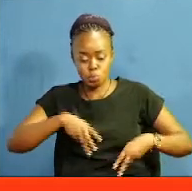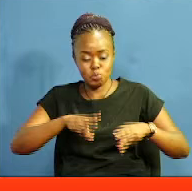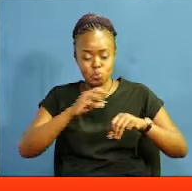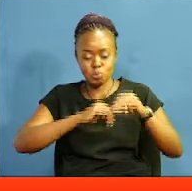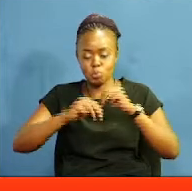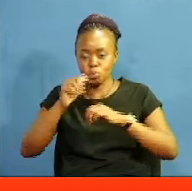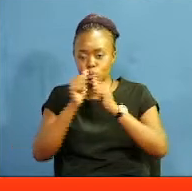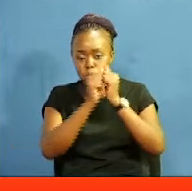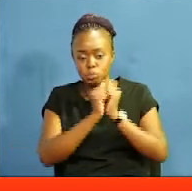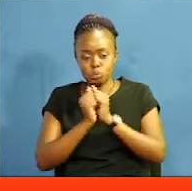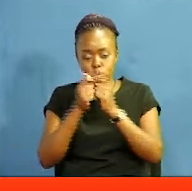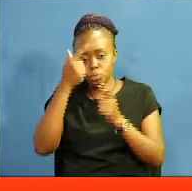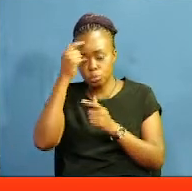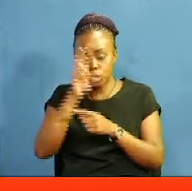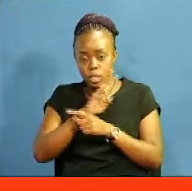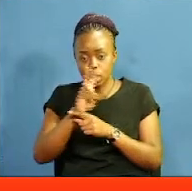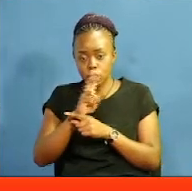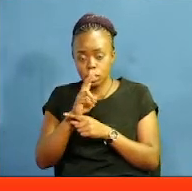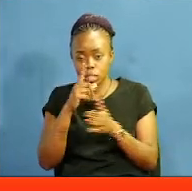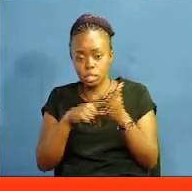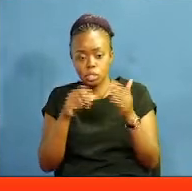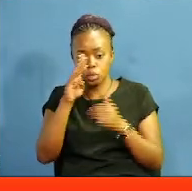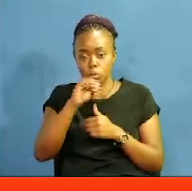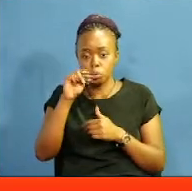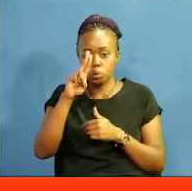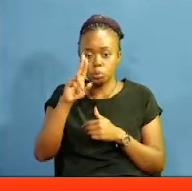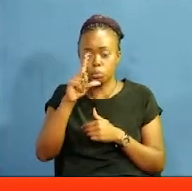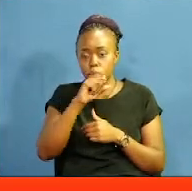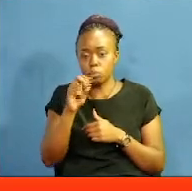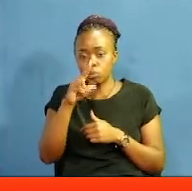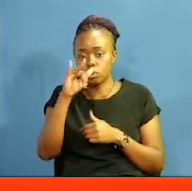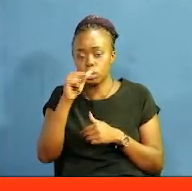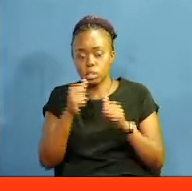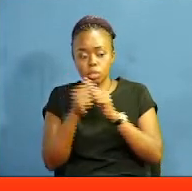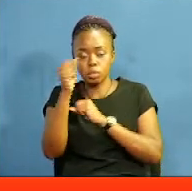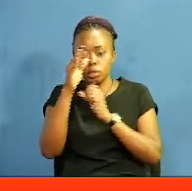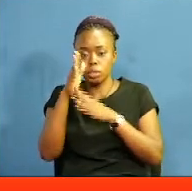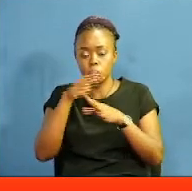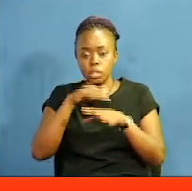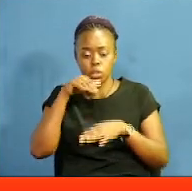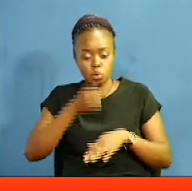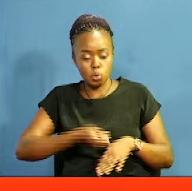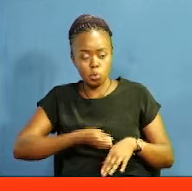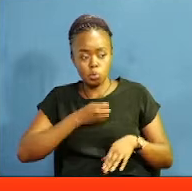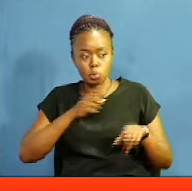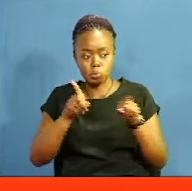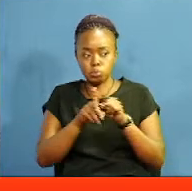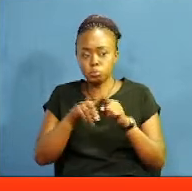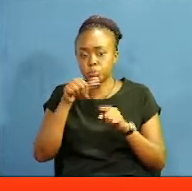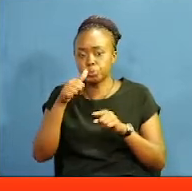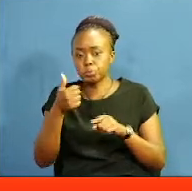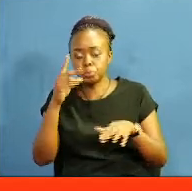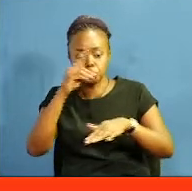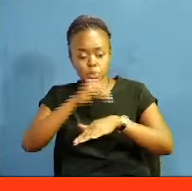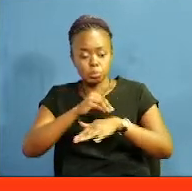as a pack to the election, because we can see Musalia Mudavadi is doing his campaigns on his own. Gideon Moi,